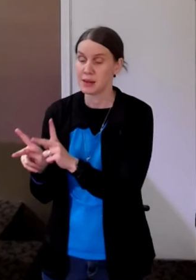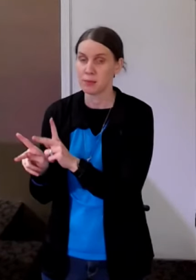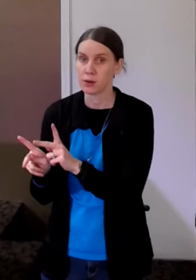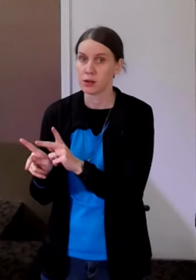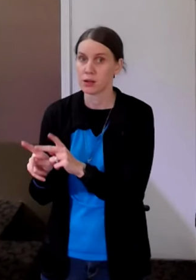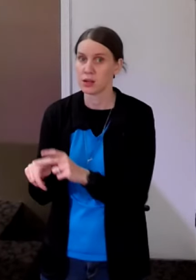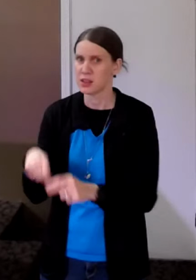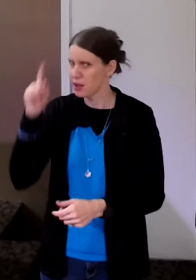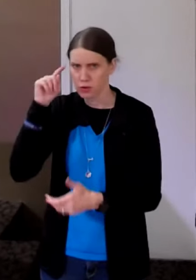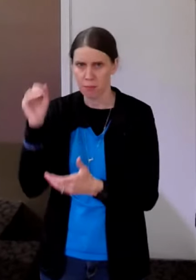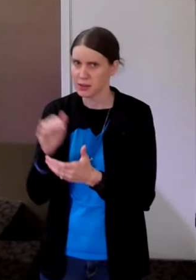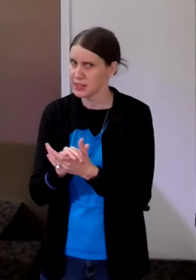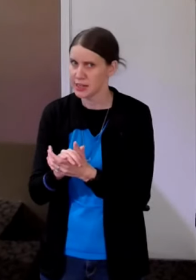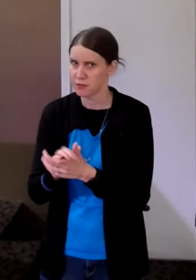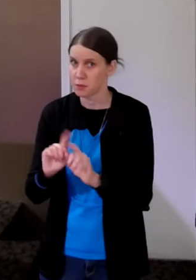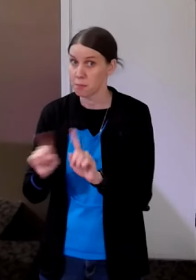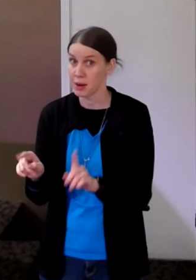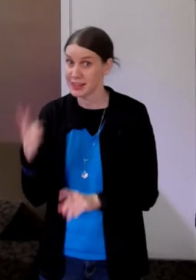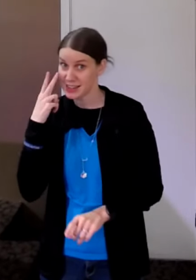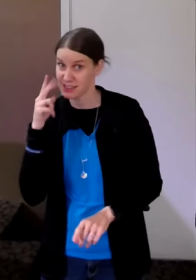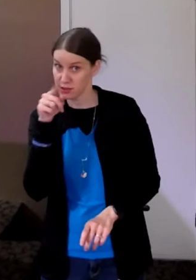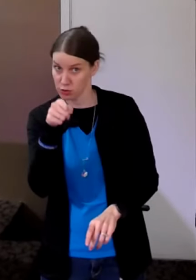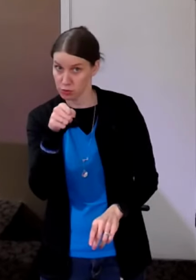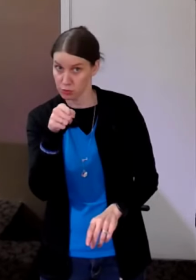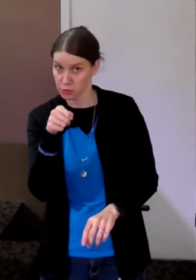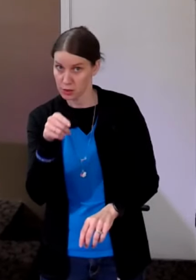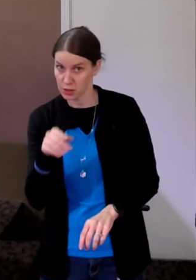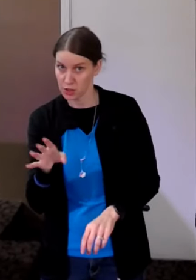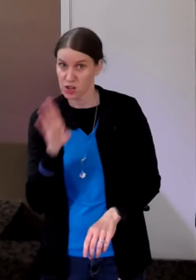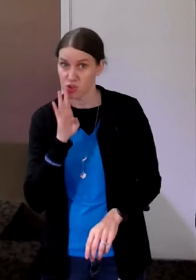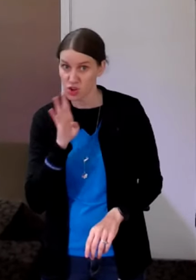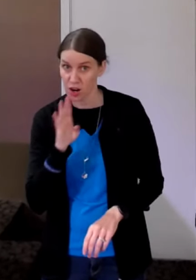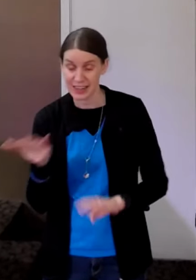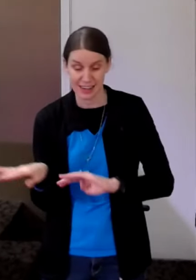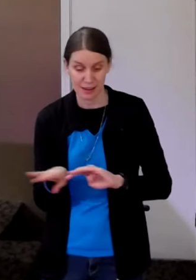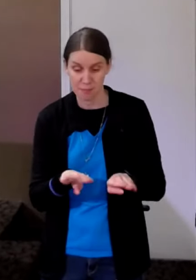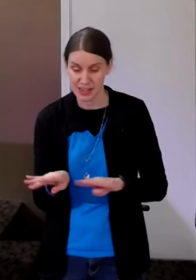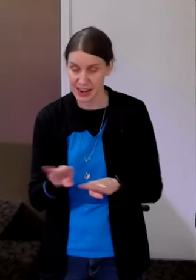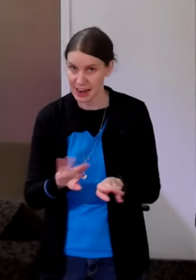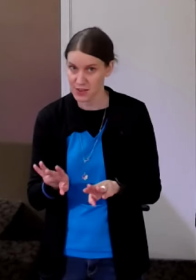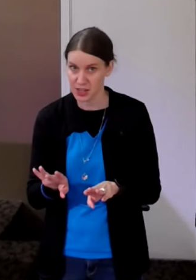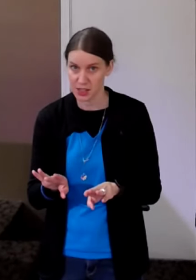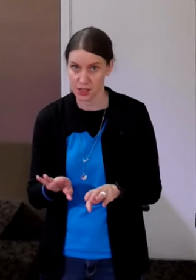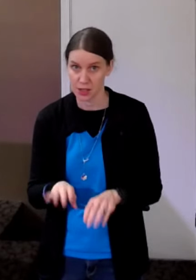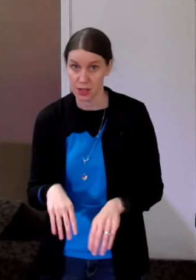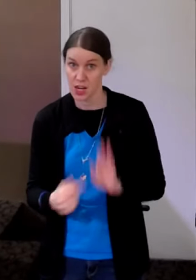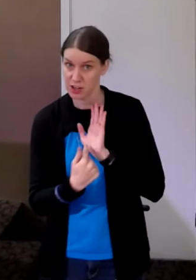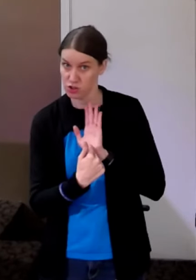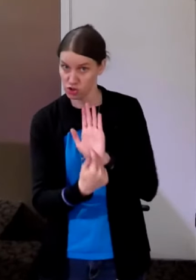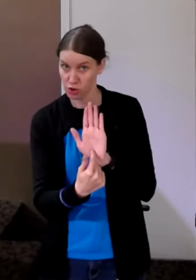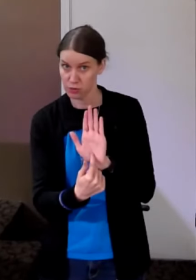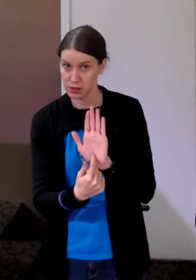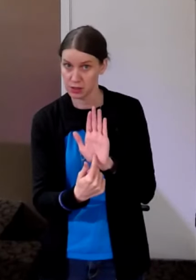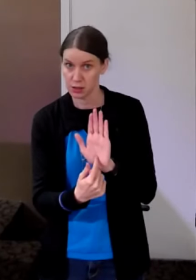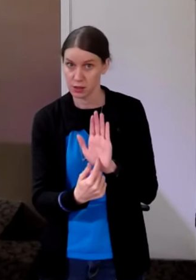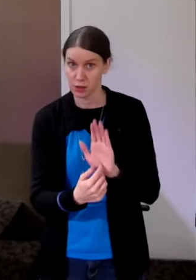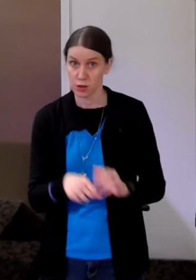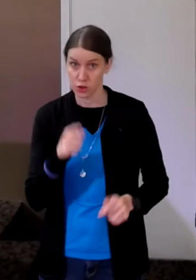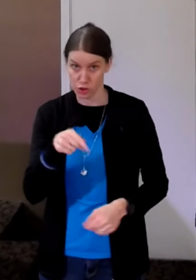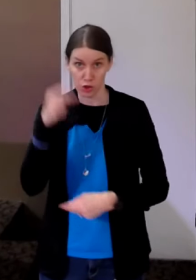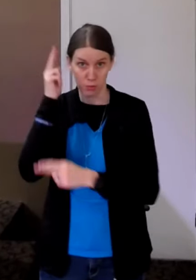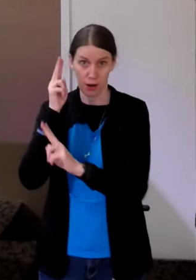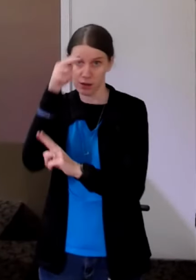Living it before them so they see its benefit. Speaking it so that they can come to know him, because Jesus said, if I be lifted up, I